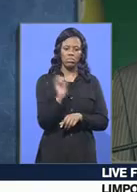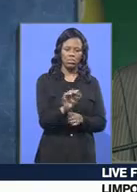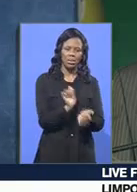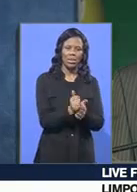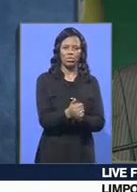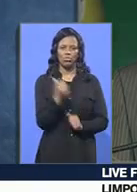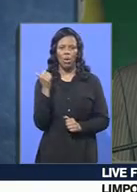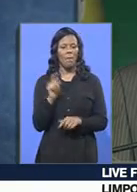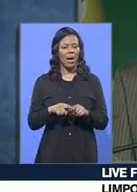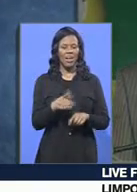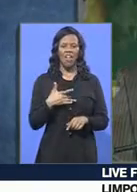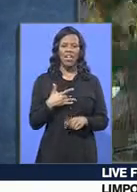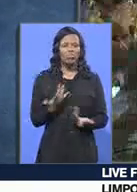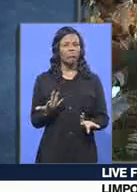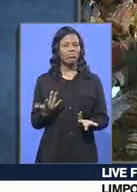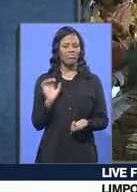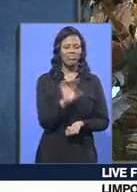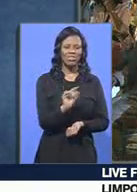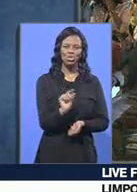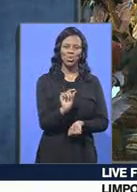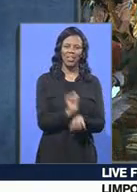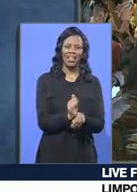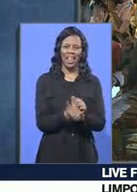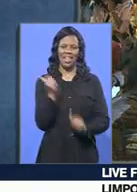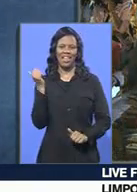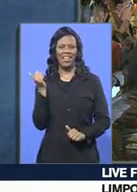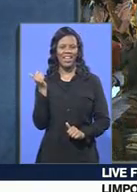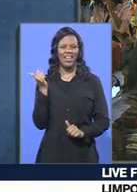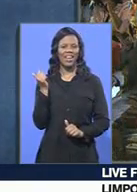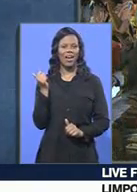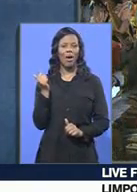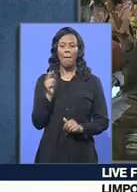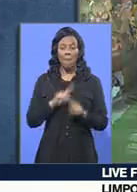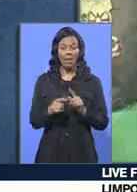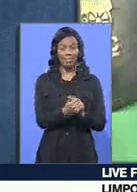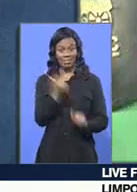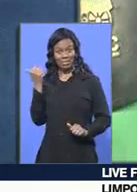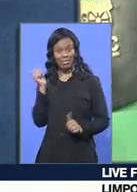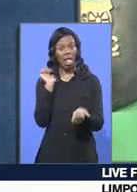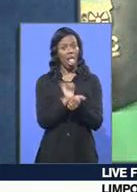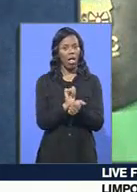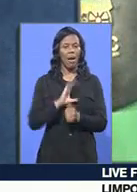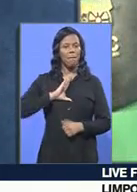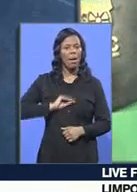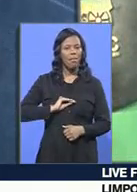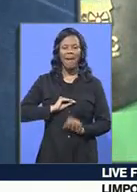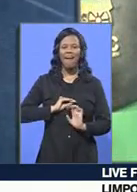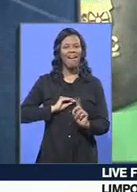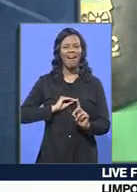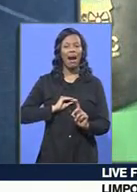were not broken. Many of them rejoined the underground struggle once